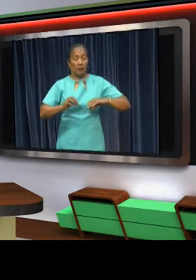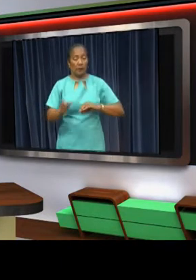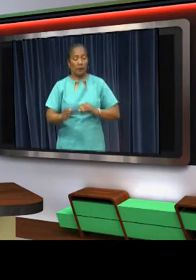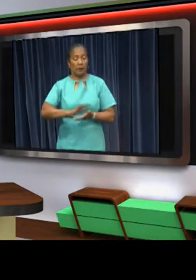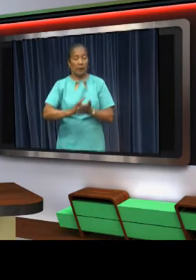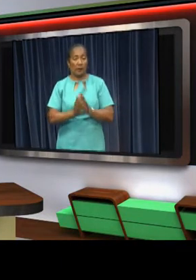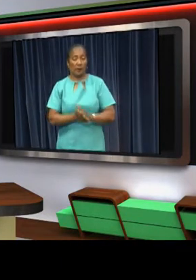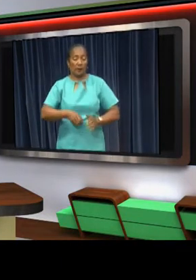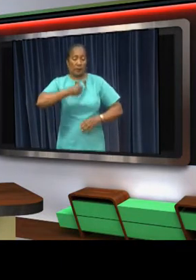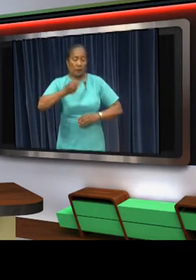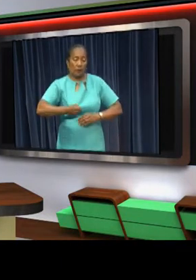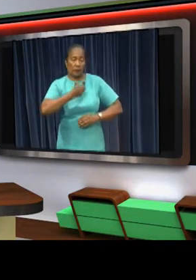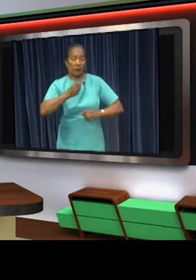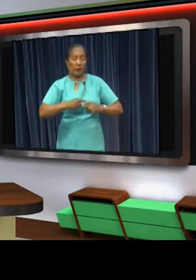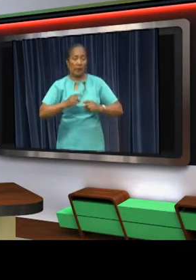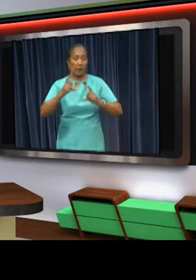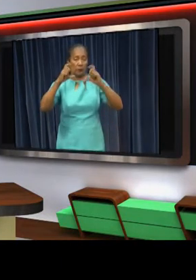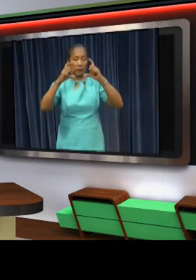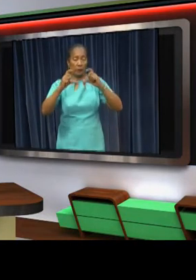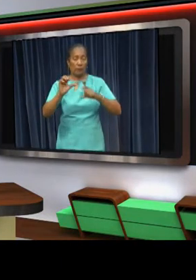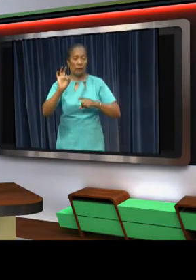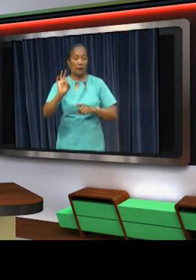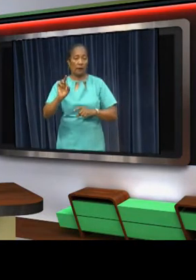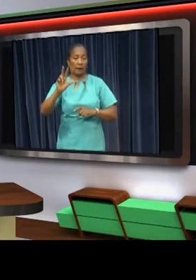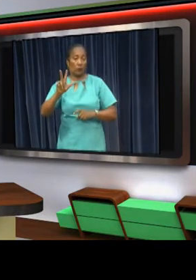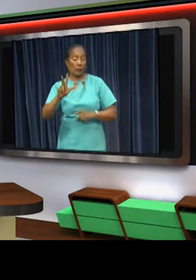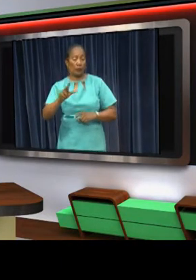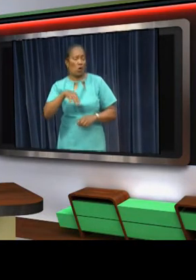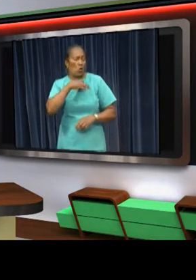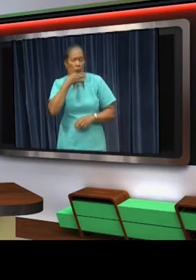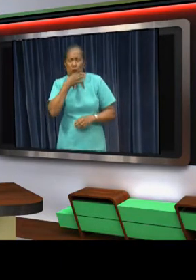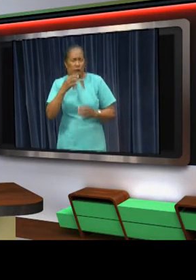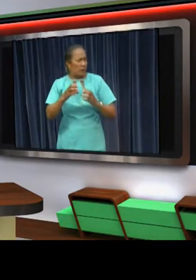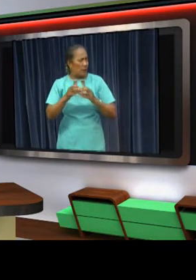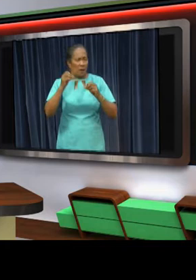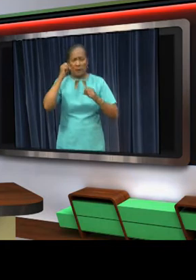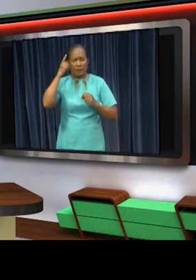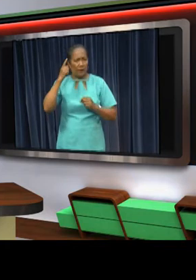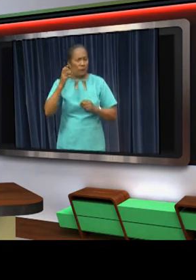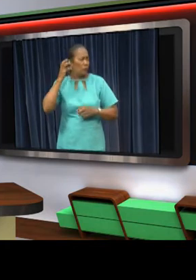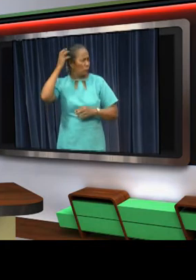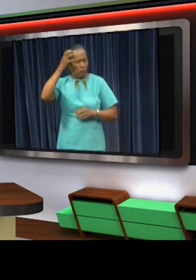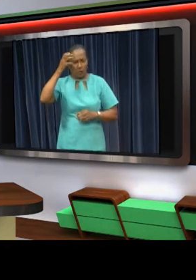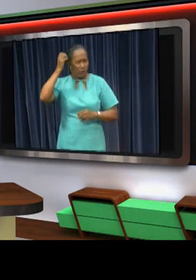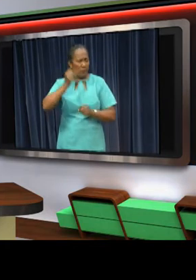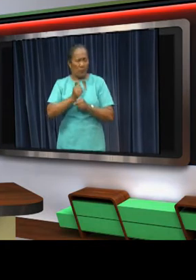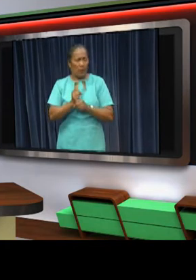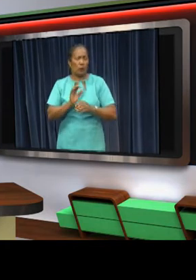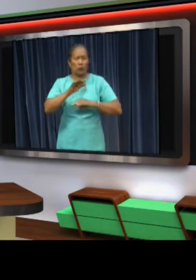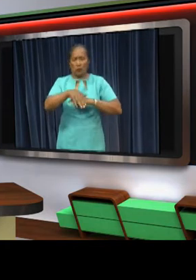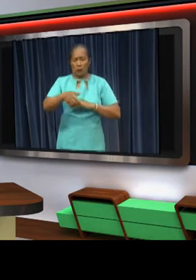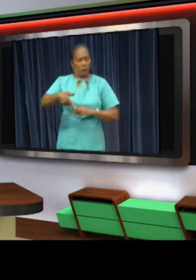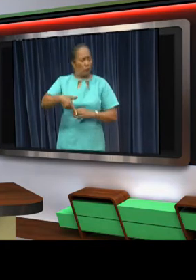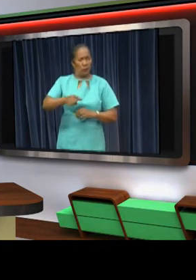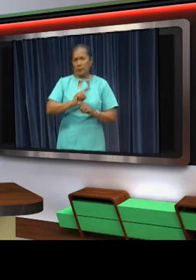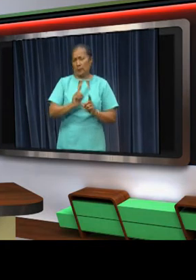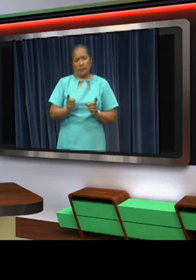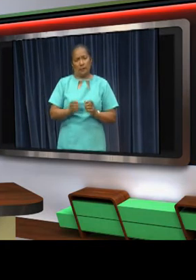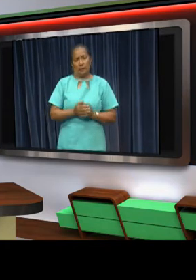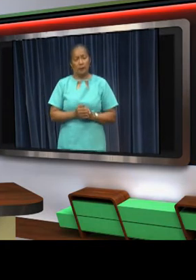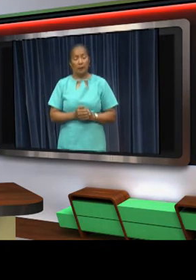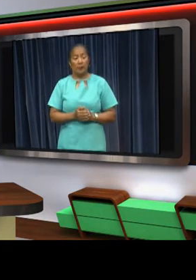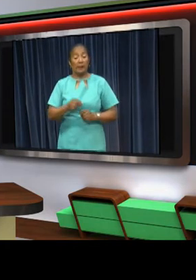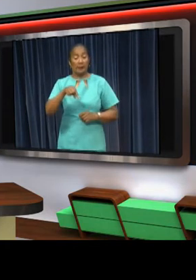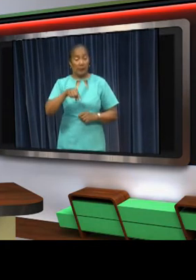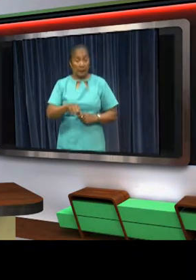According to the Minister of Commerce, Industry and Tourism, Ferdinand Wilzane, the public should not worry about the oil